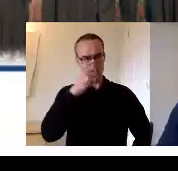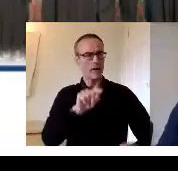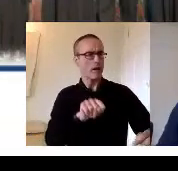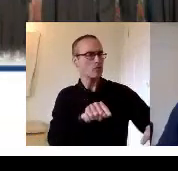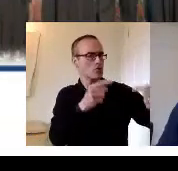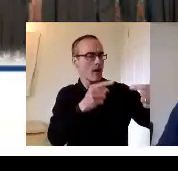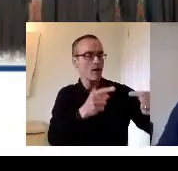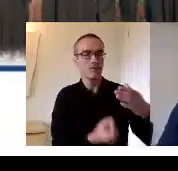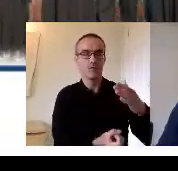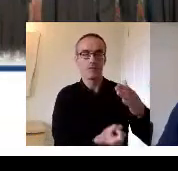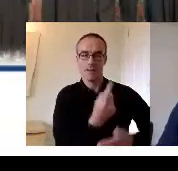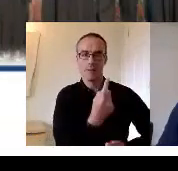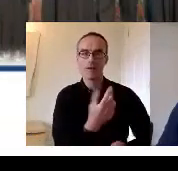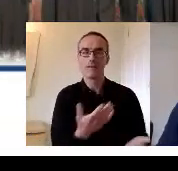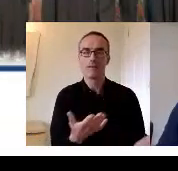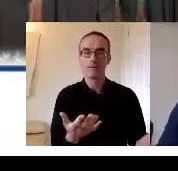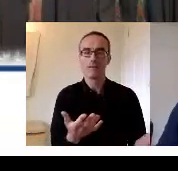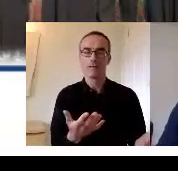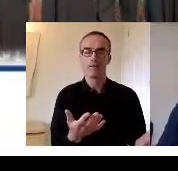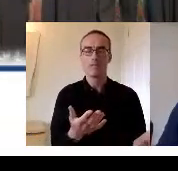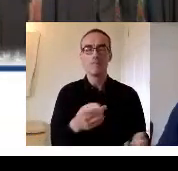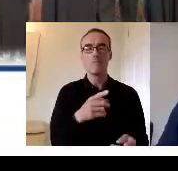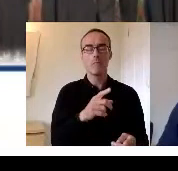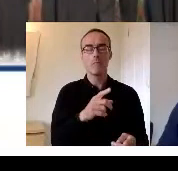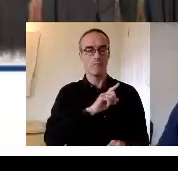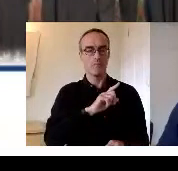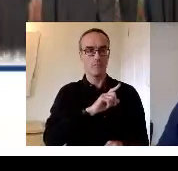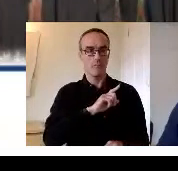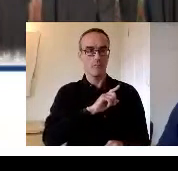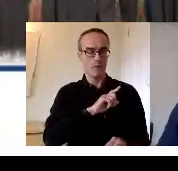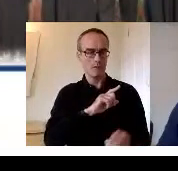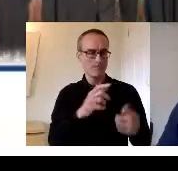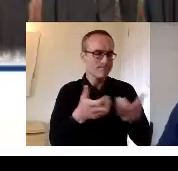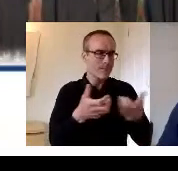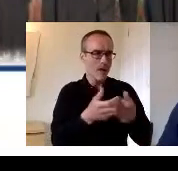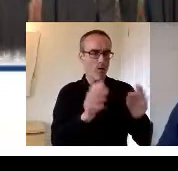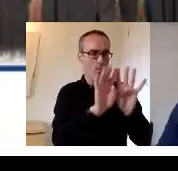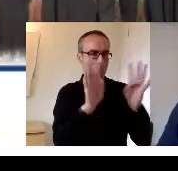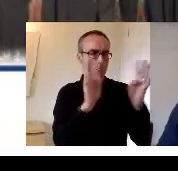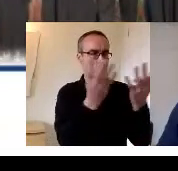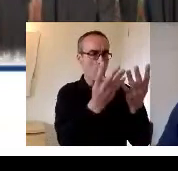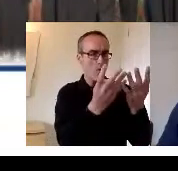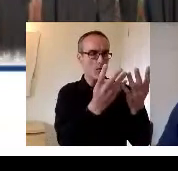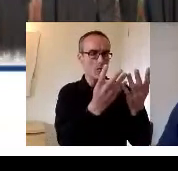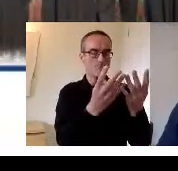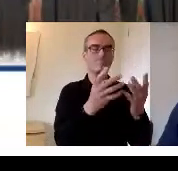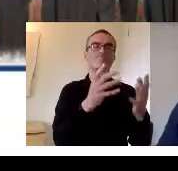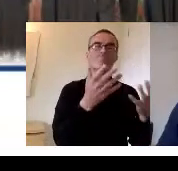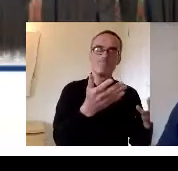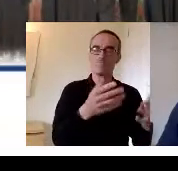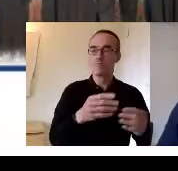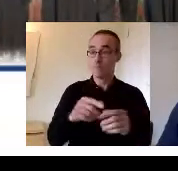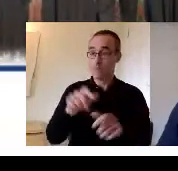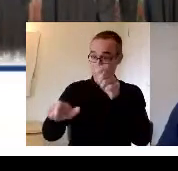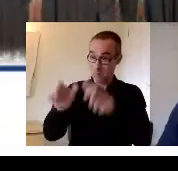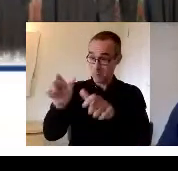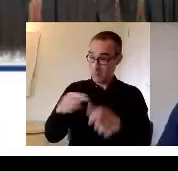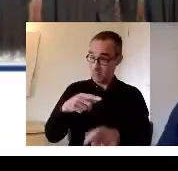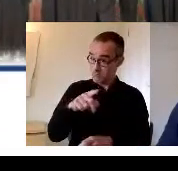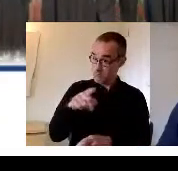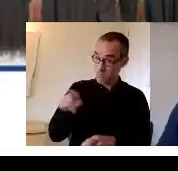because it was all about the nuances of being involved in a board, and the master classes were, you had individuals who said, you know,